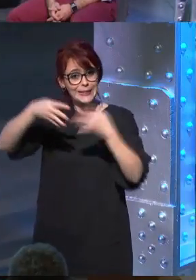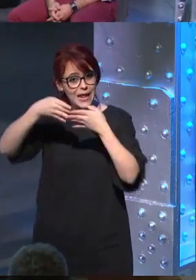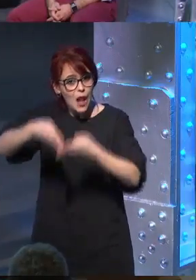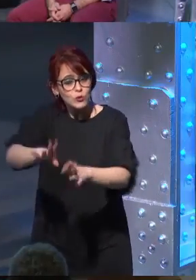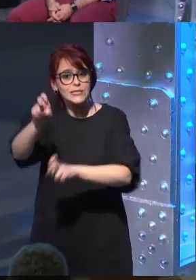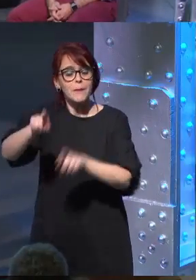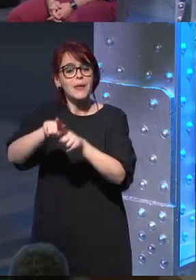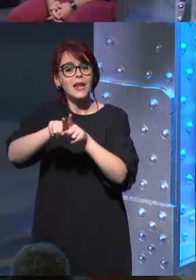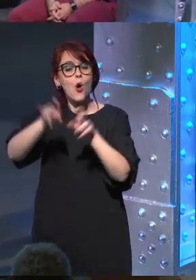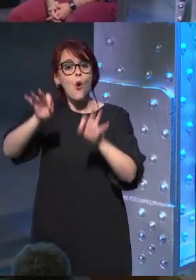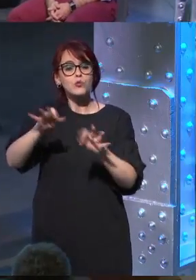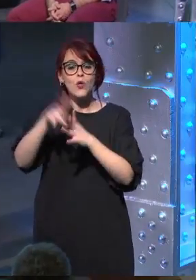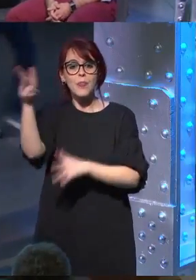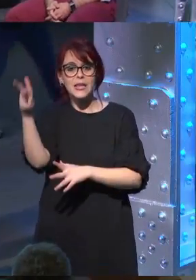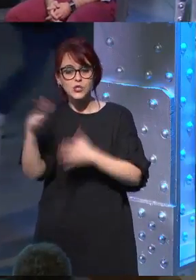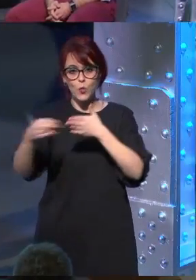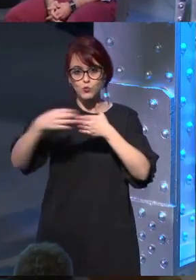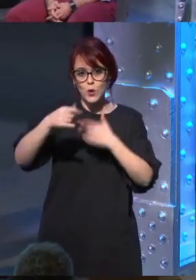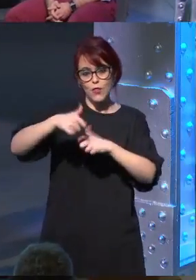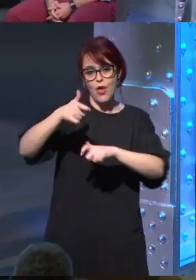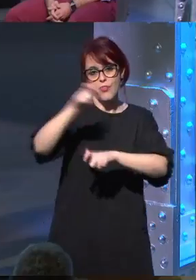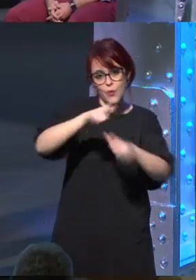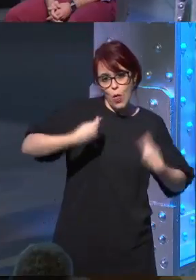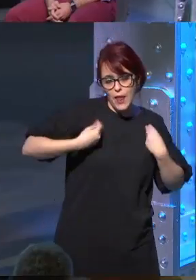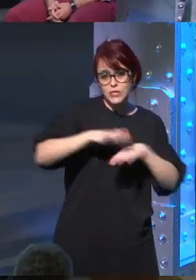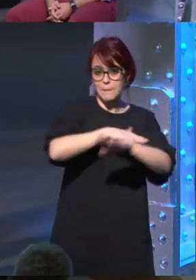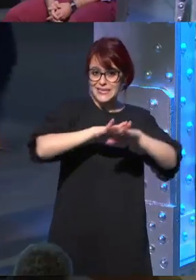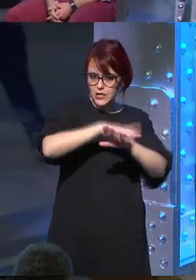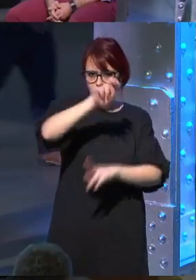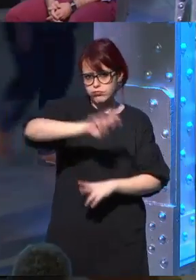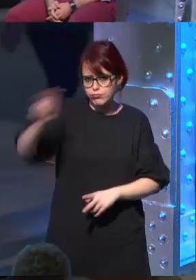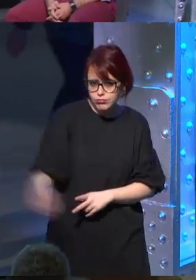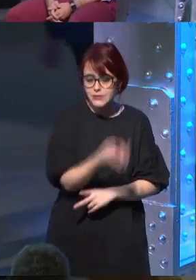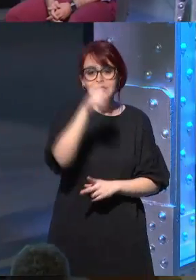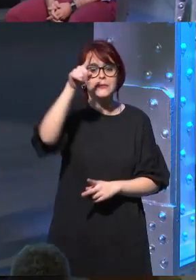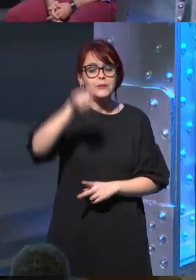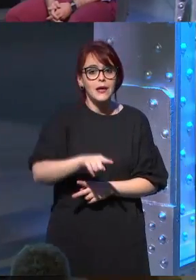IT law and civil and administration law.